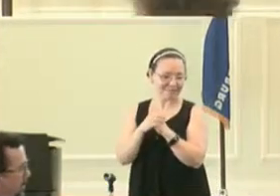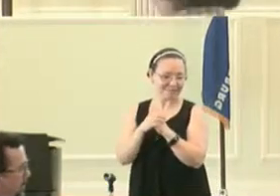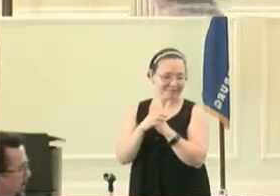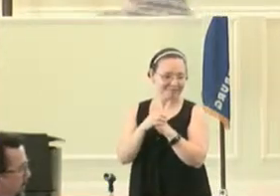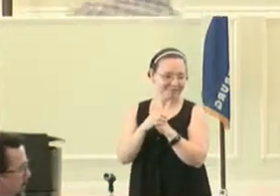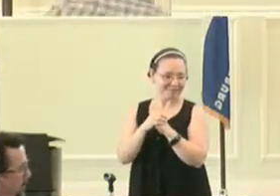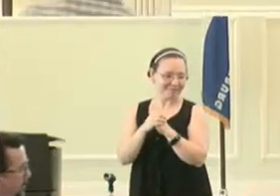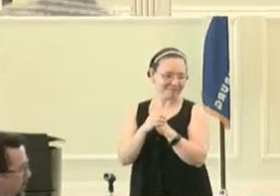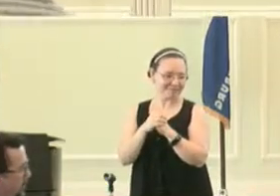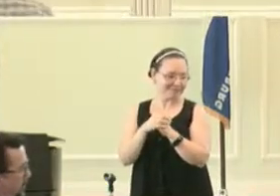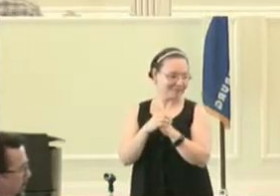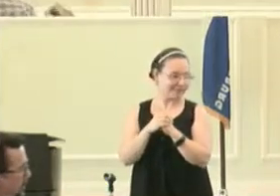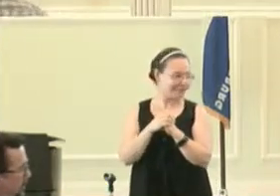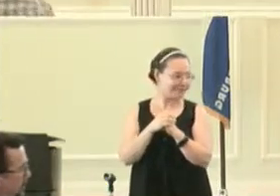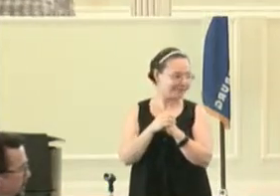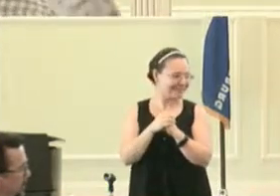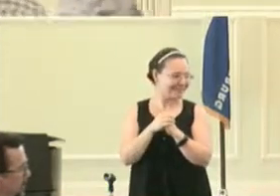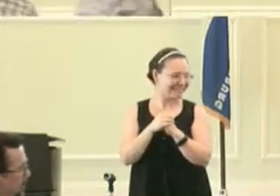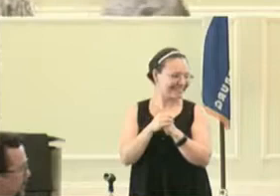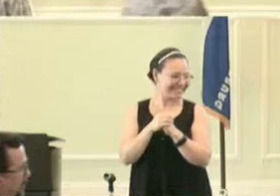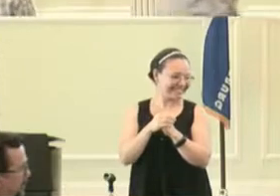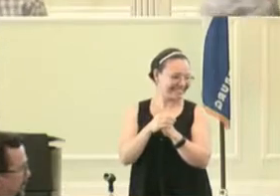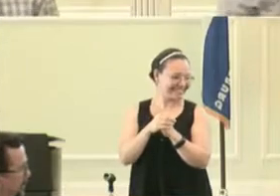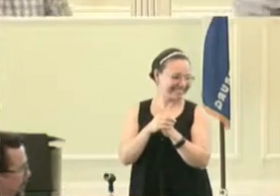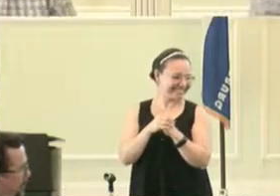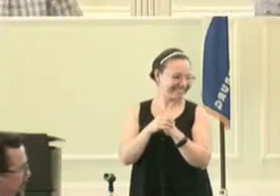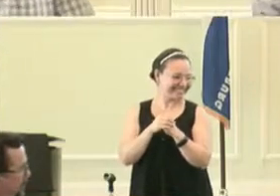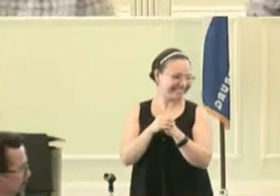two. My two little Davids.